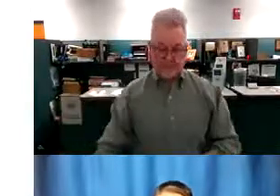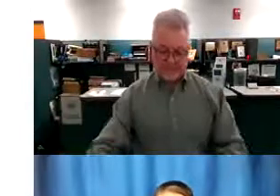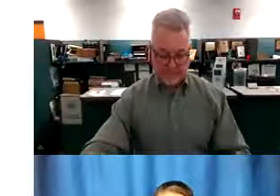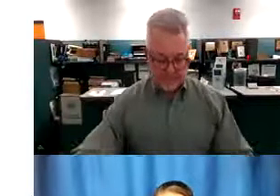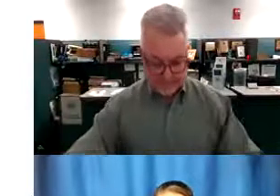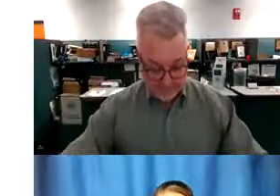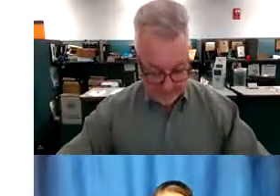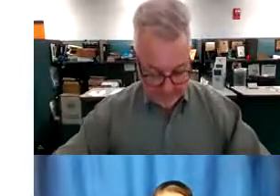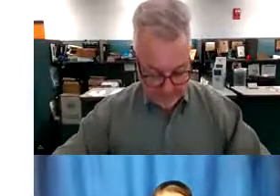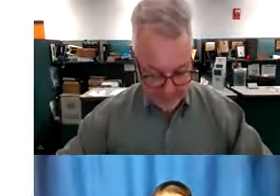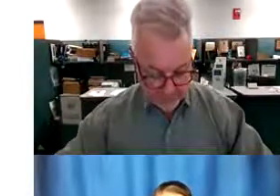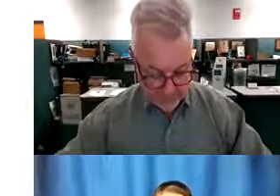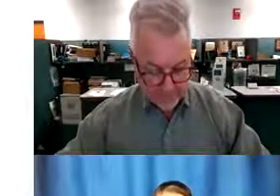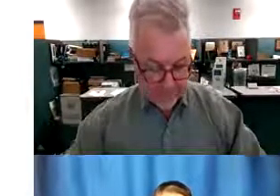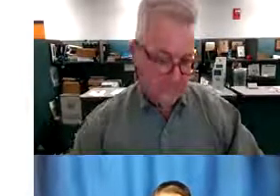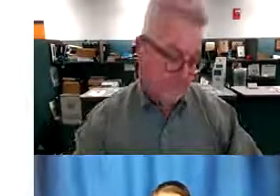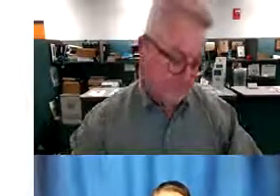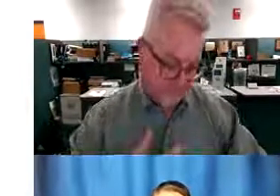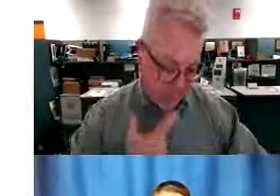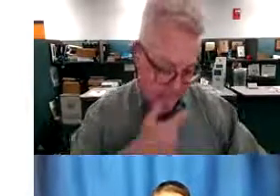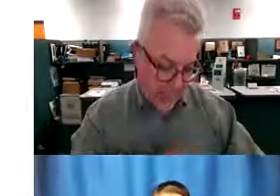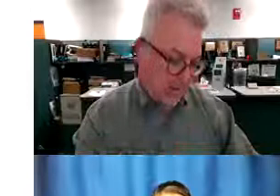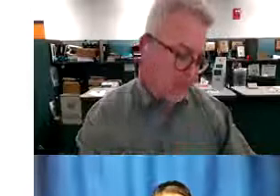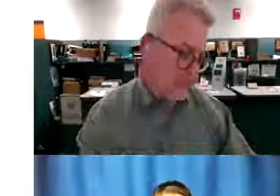then I will explain a few. Bethany, next slide.